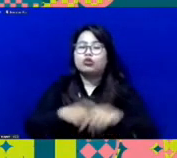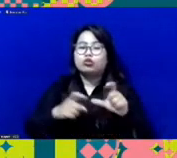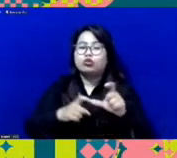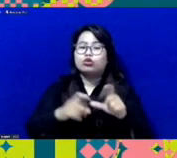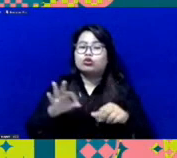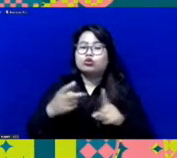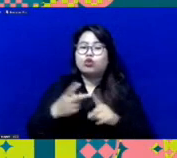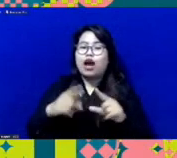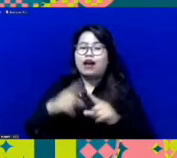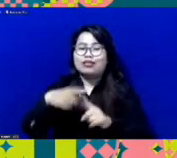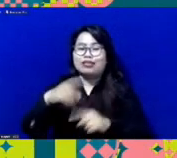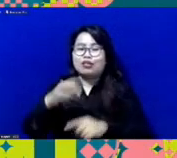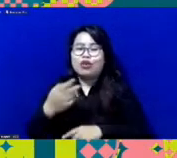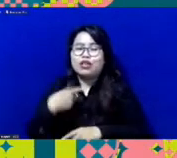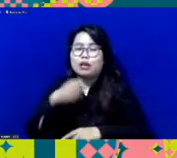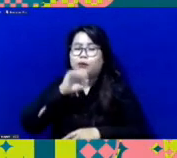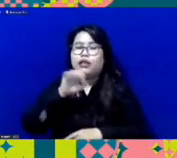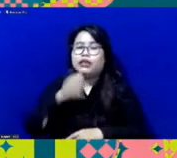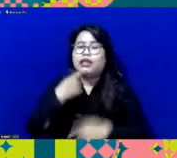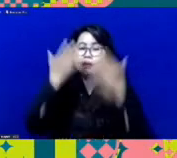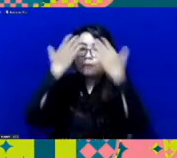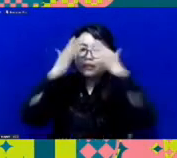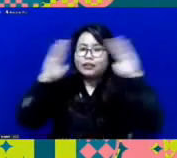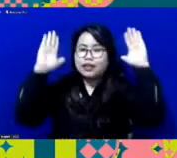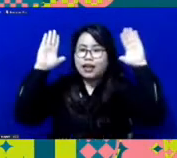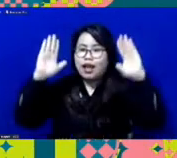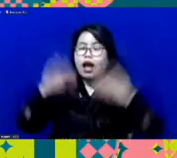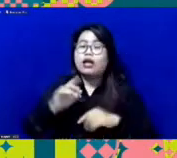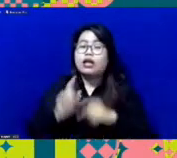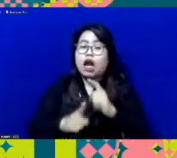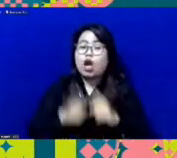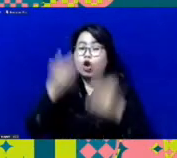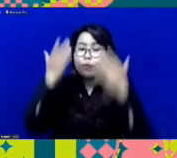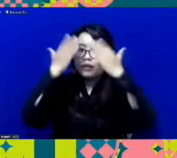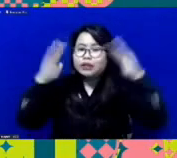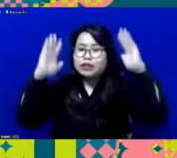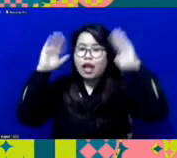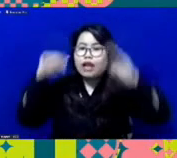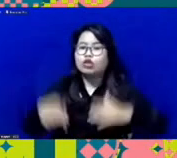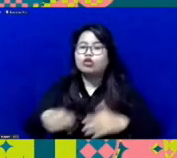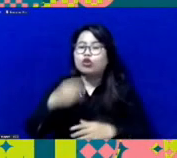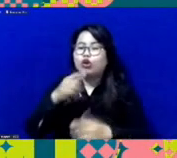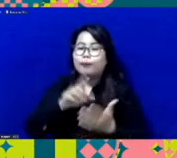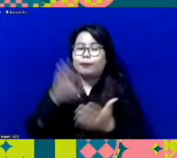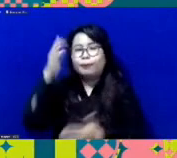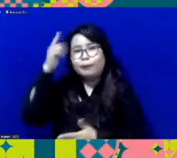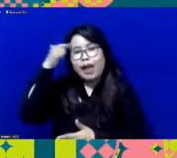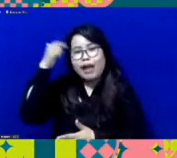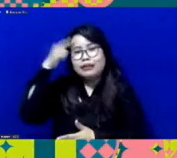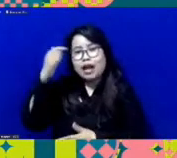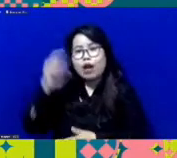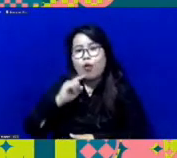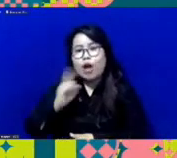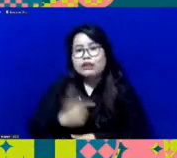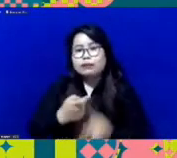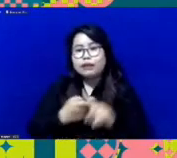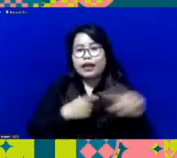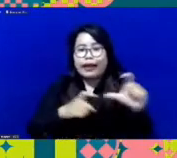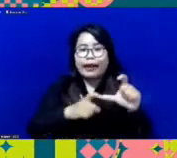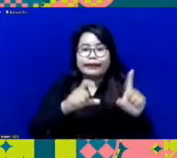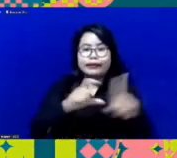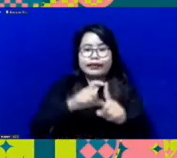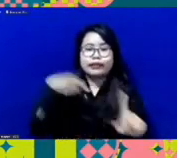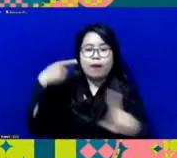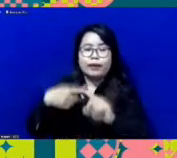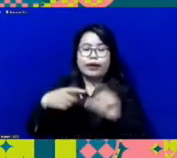actually a mandatory lesson when you go from elementary school to junior high school, go to high school and